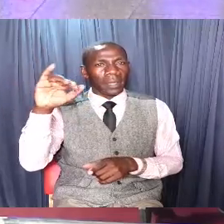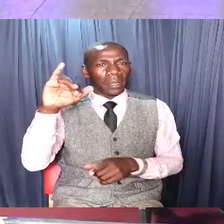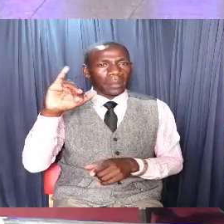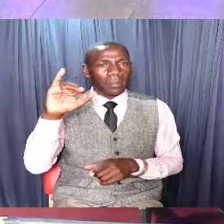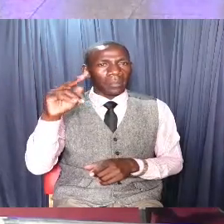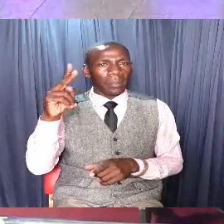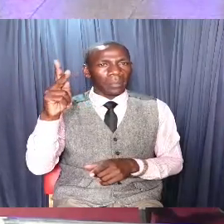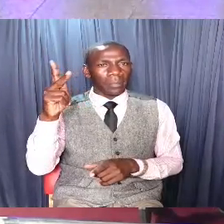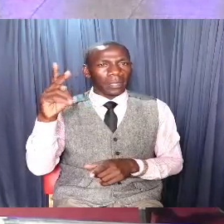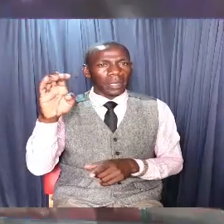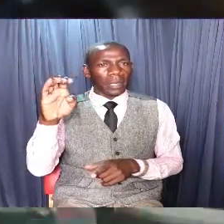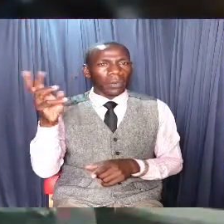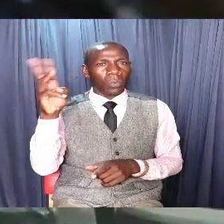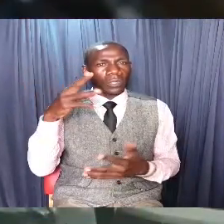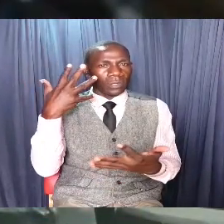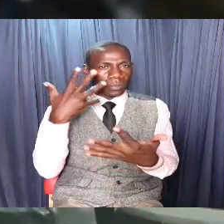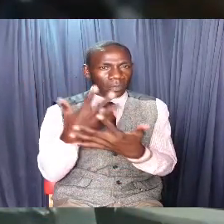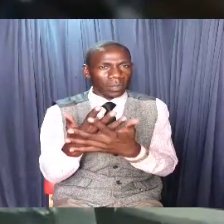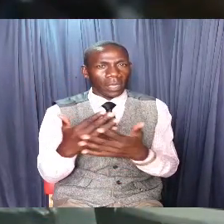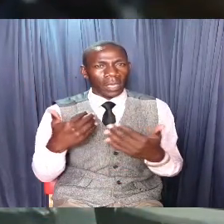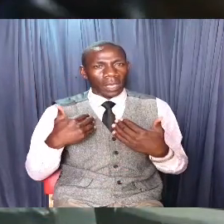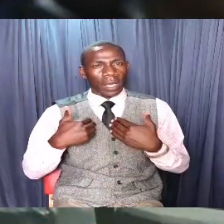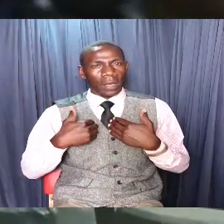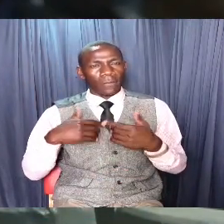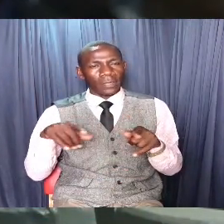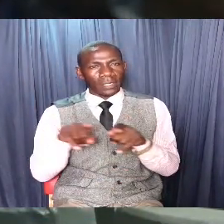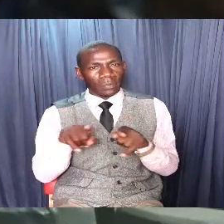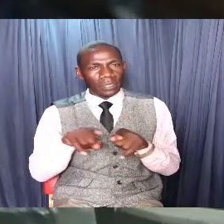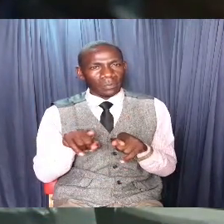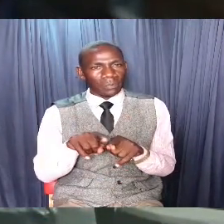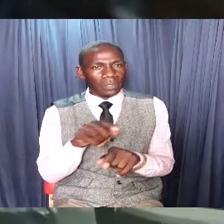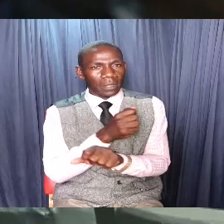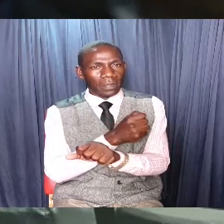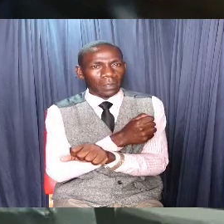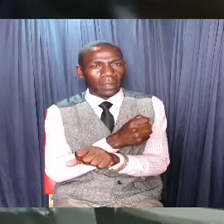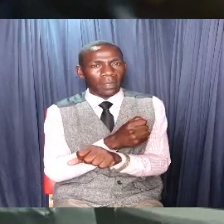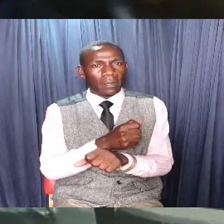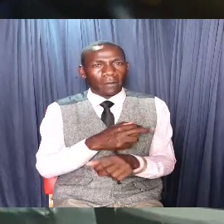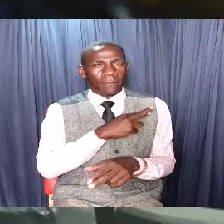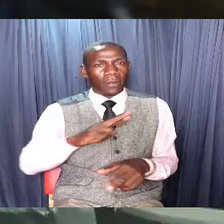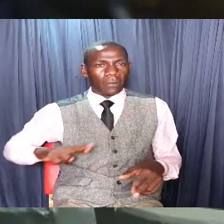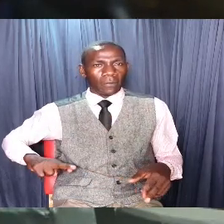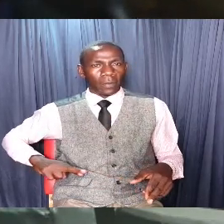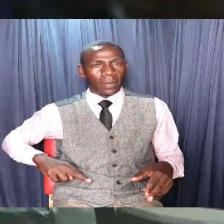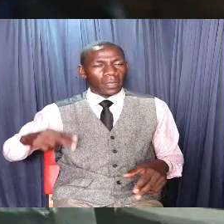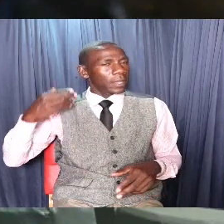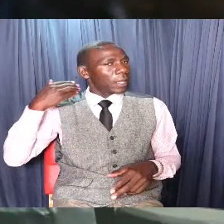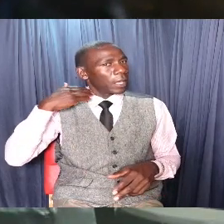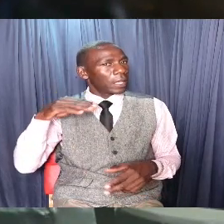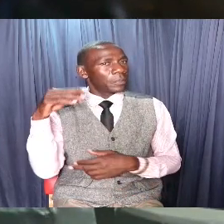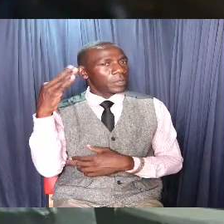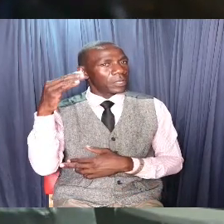prison. Wako waongofu kama hao. They are such saved members. Anachukia mhubiri maana amemwonya jambo la. They hate a preacher because they've told him